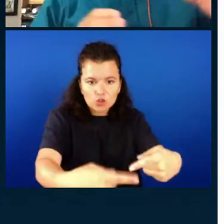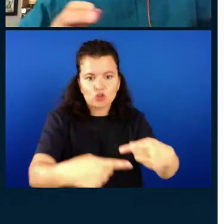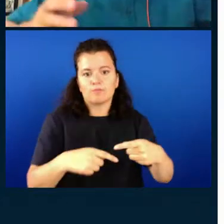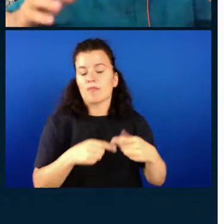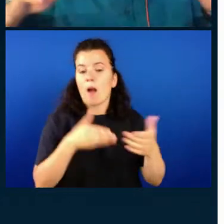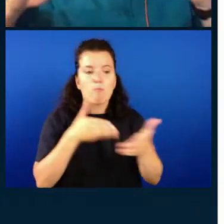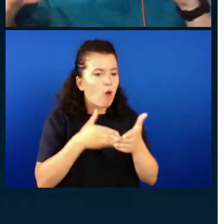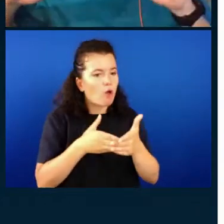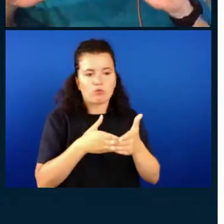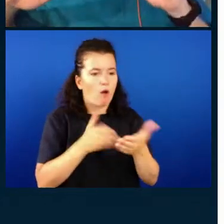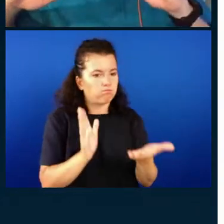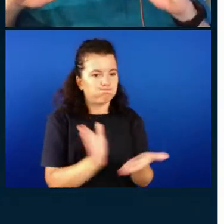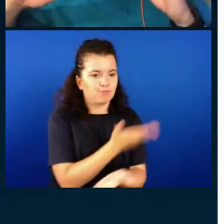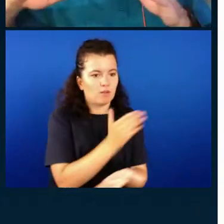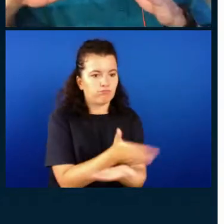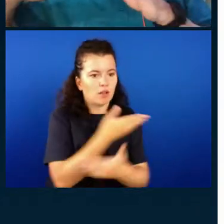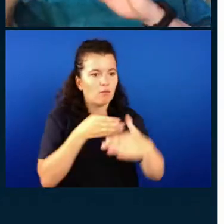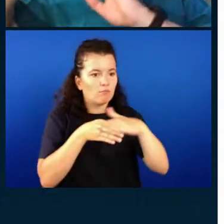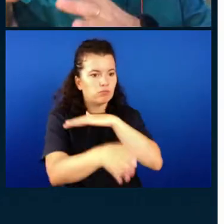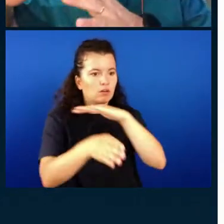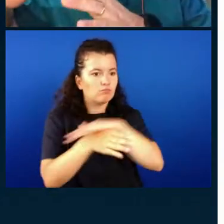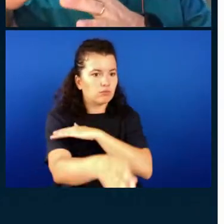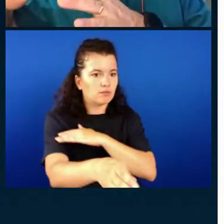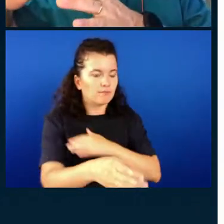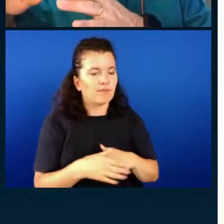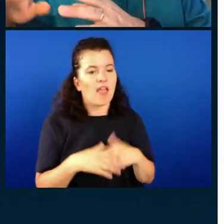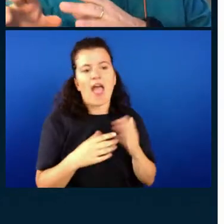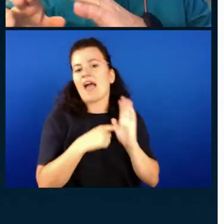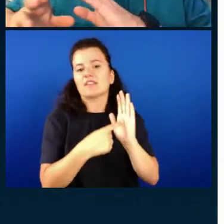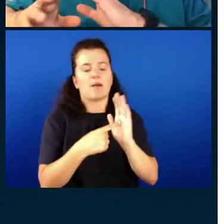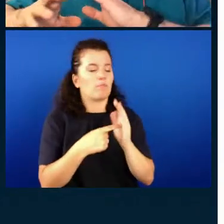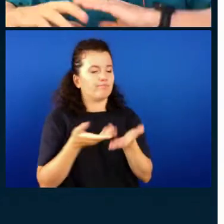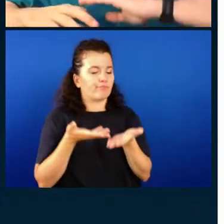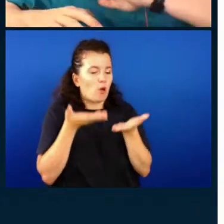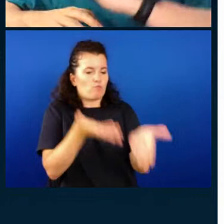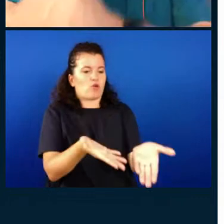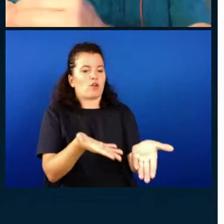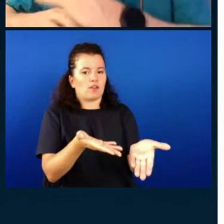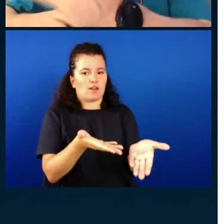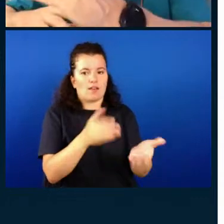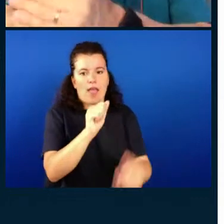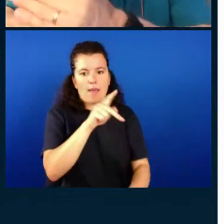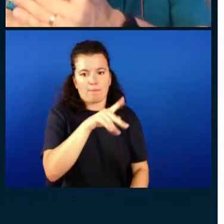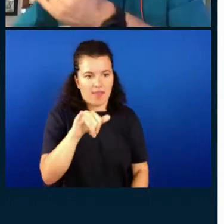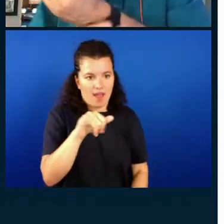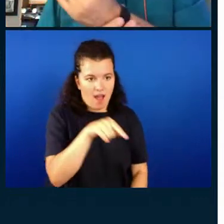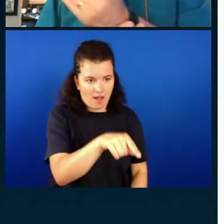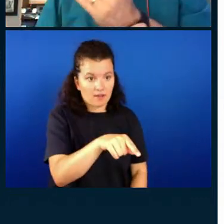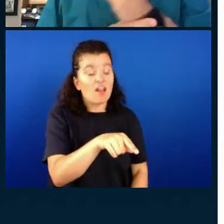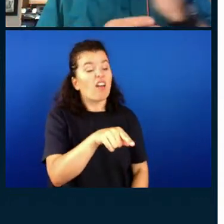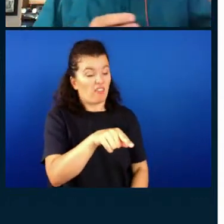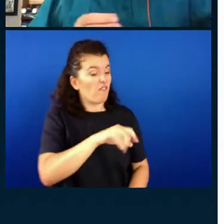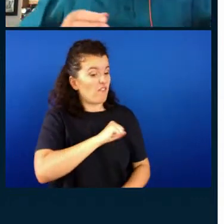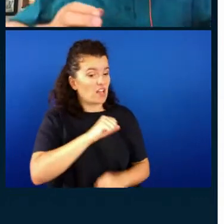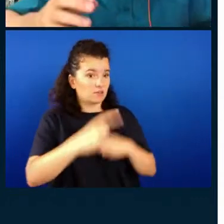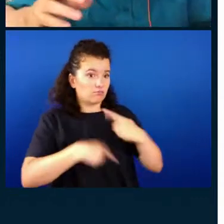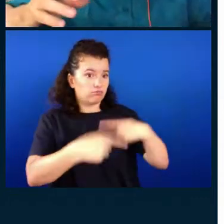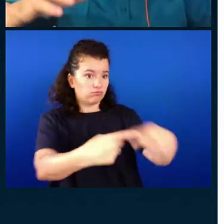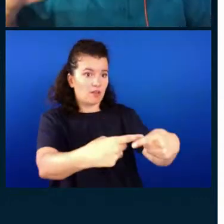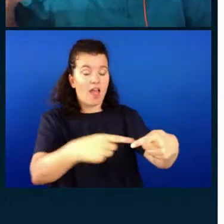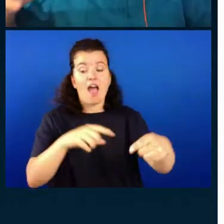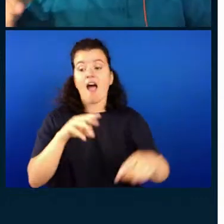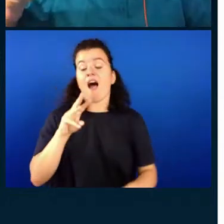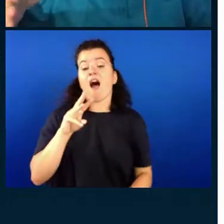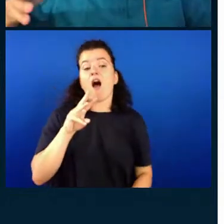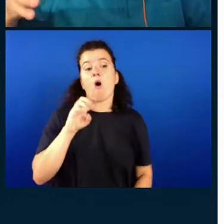okay, this team is focused on whatever, say the product API, and they can move as fast as they can. And then the web app front end